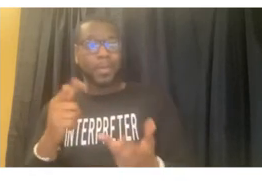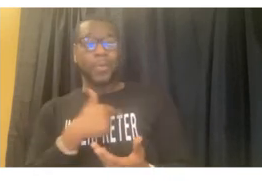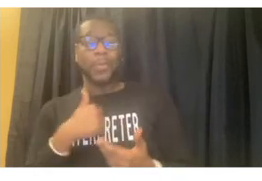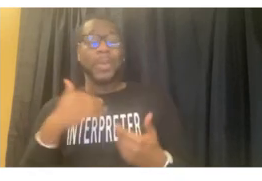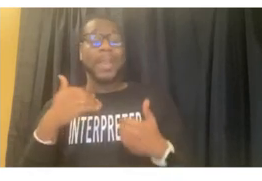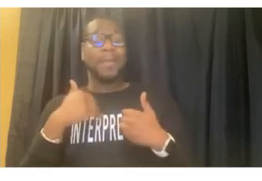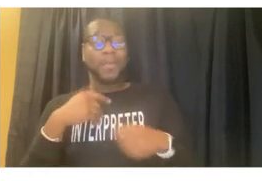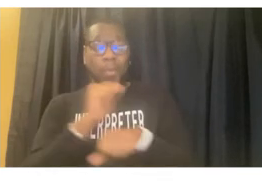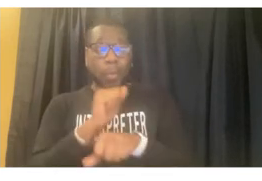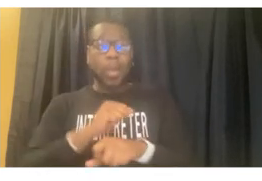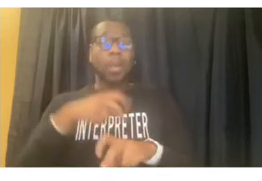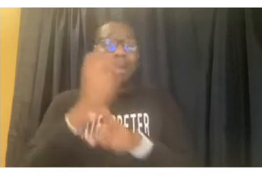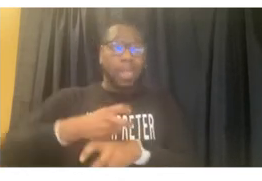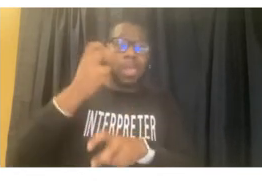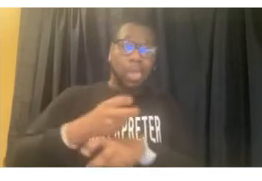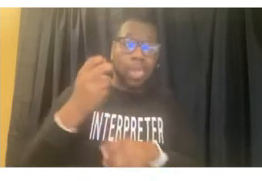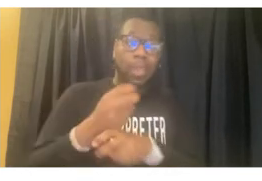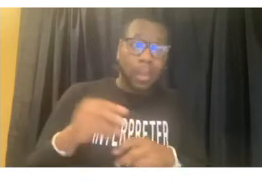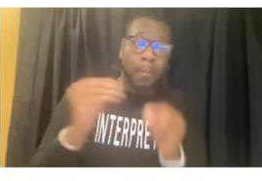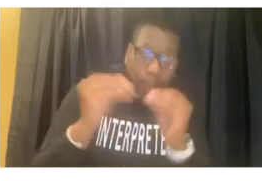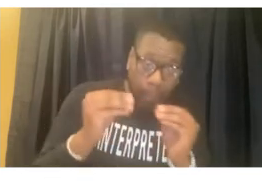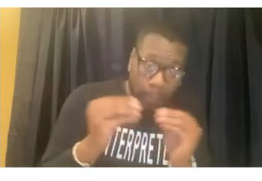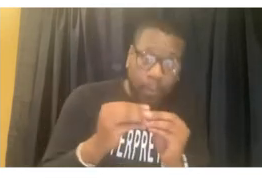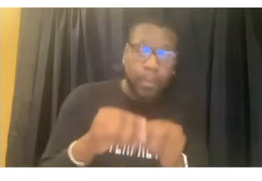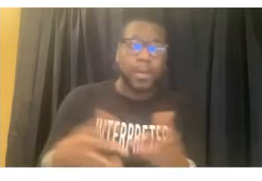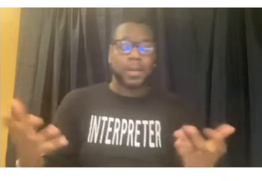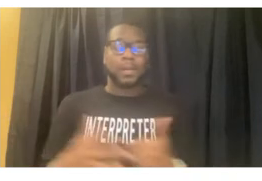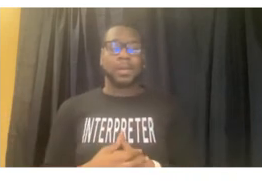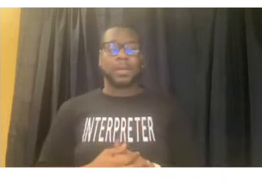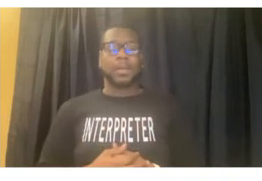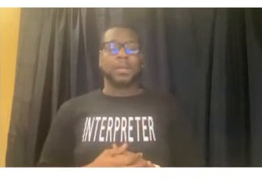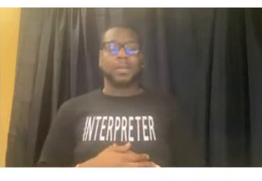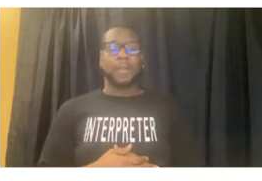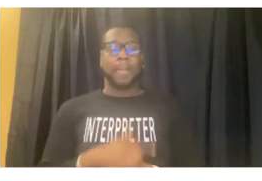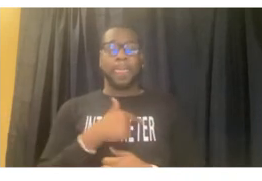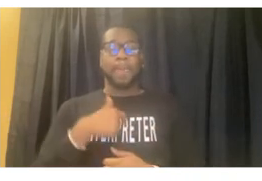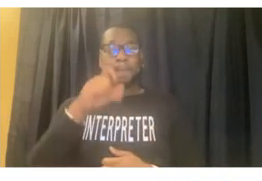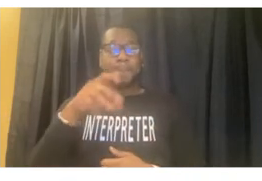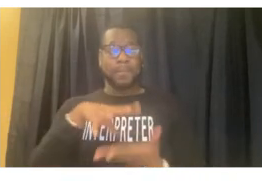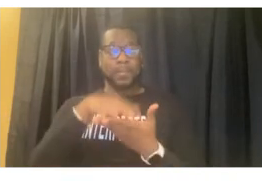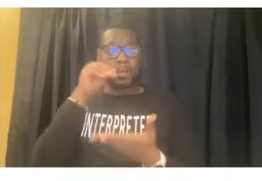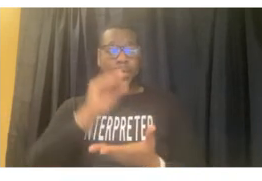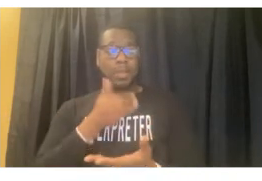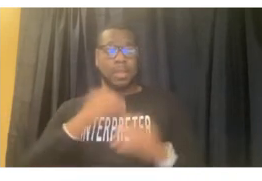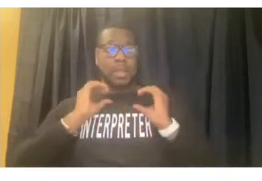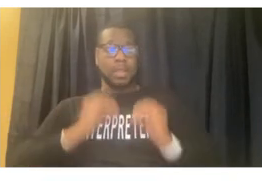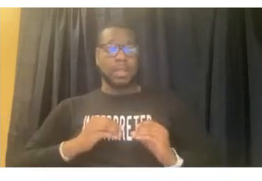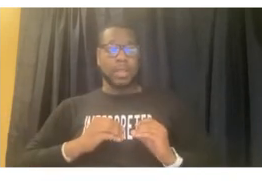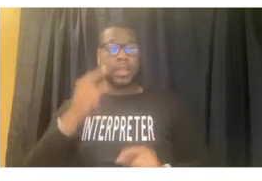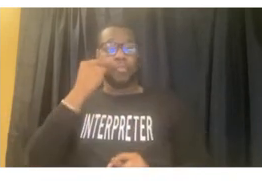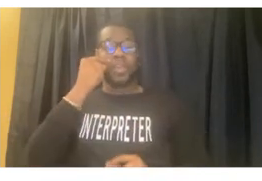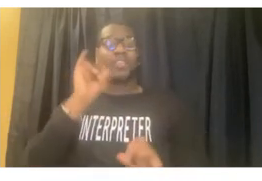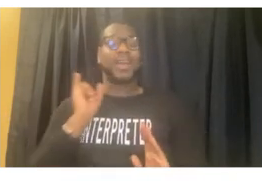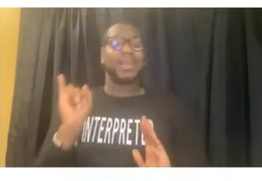at. Not seeing color is racist. So as providers, we have to learn that our clients' racial identities directly impact